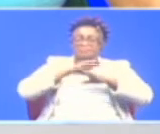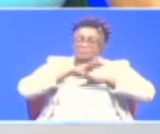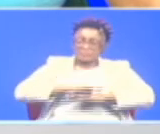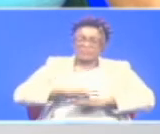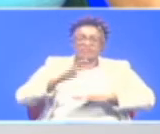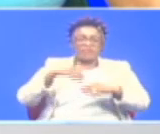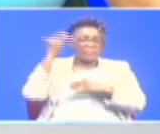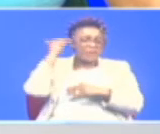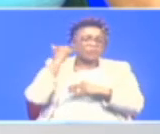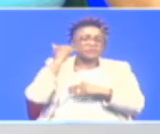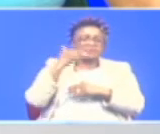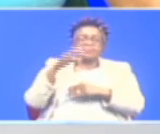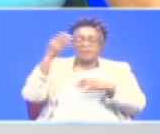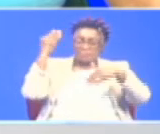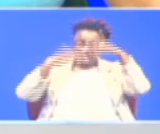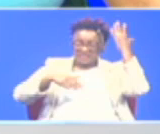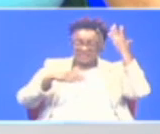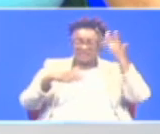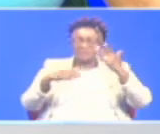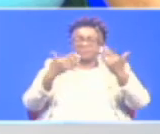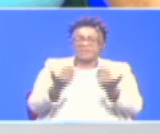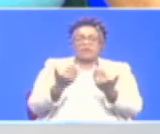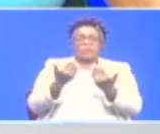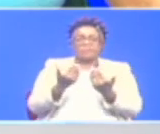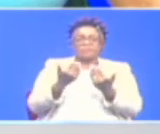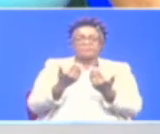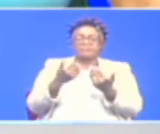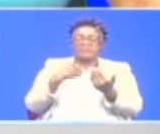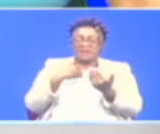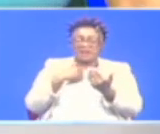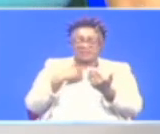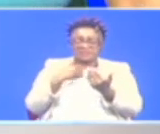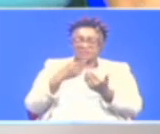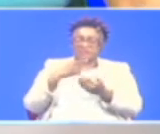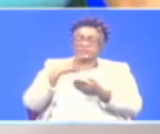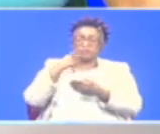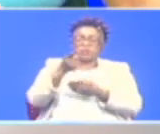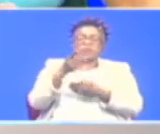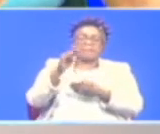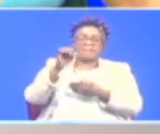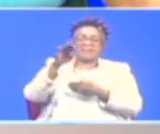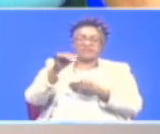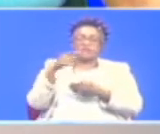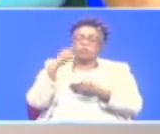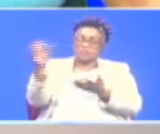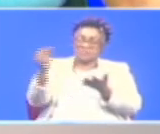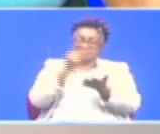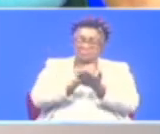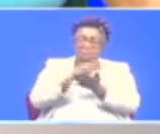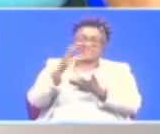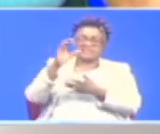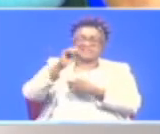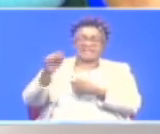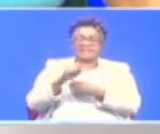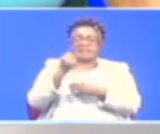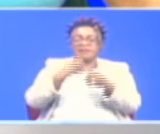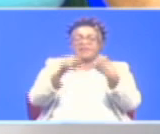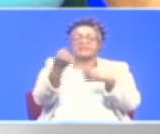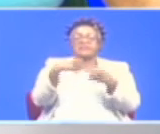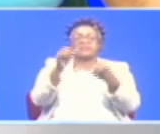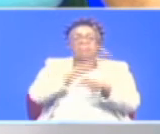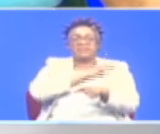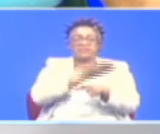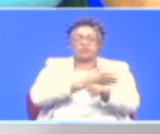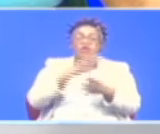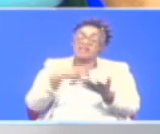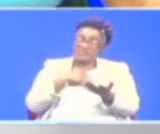Professor Stephen Kiama has sent Professor Isaac Mbeche, who was appointed by the Education CS in acting capacity, on leave.